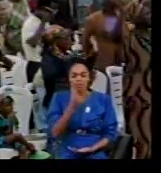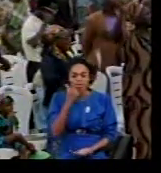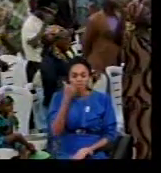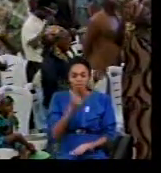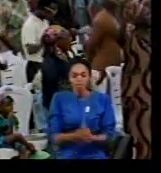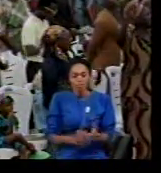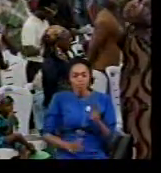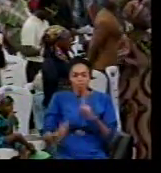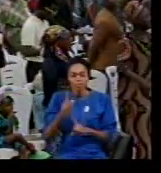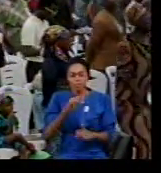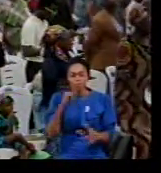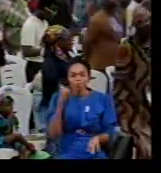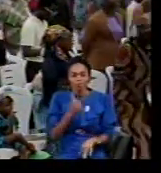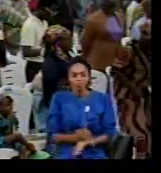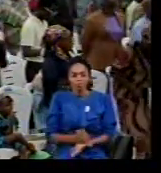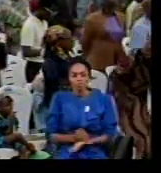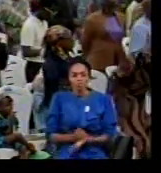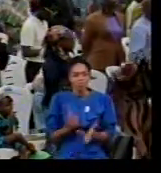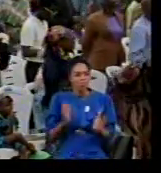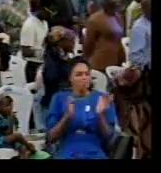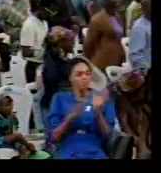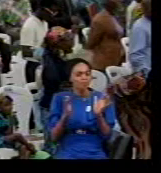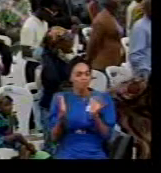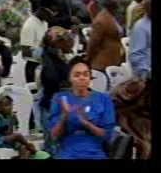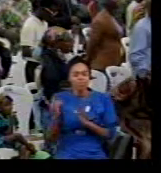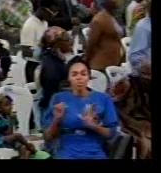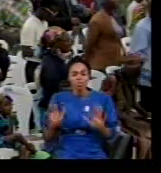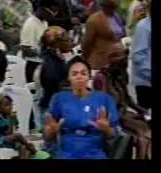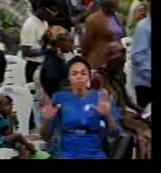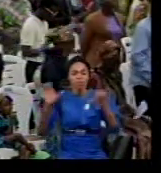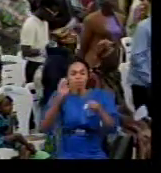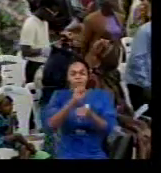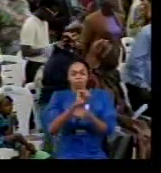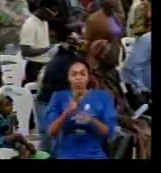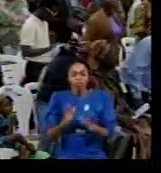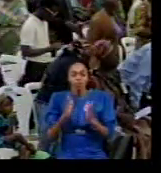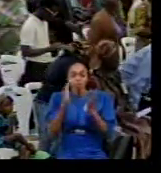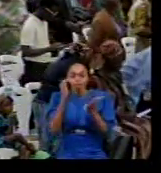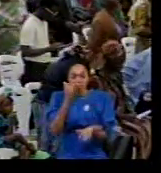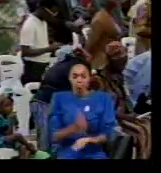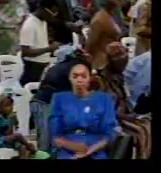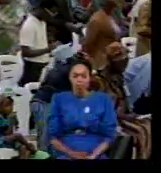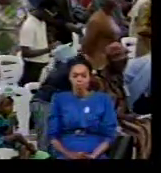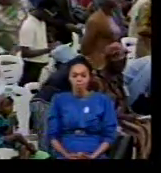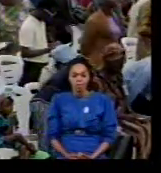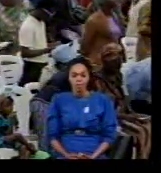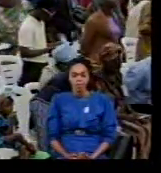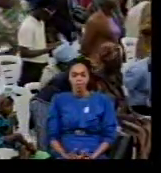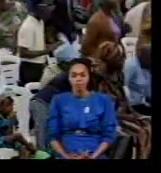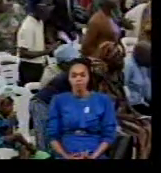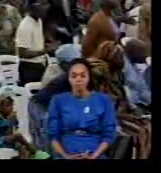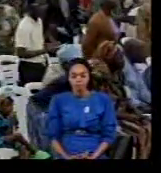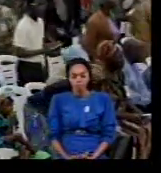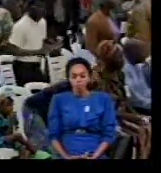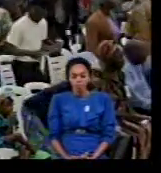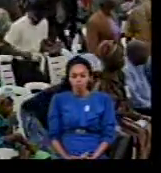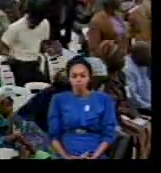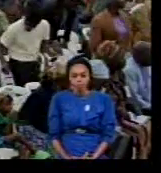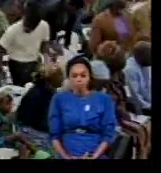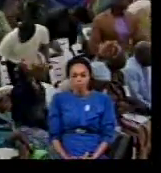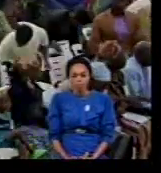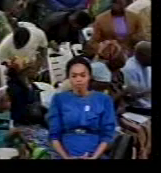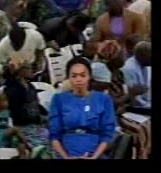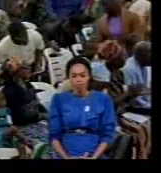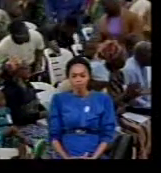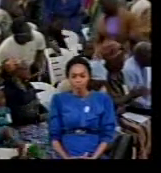you are, all the other people he called before you and the people he's going to call after you were just the same. When God called Moses, Moses said,